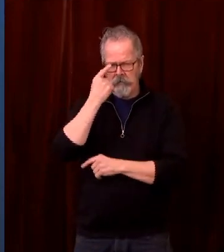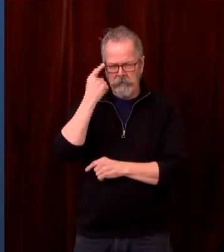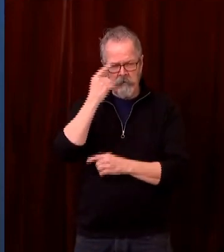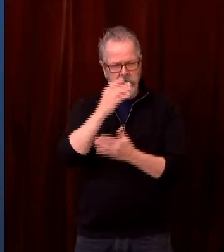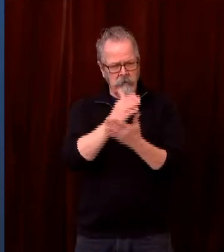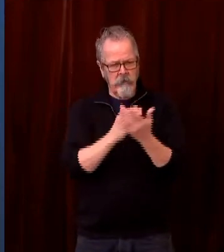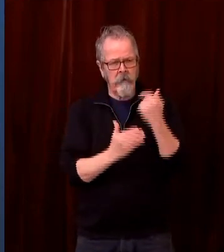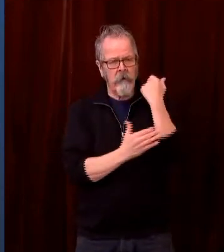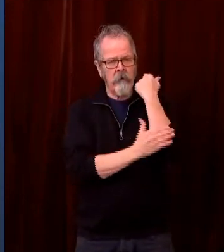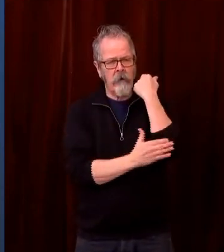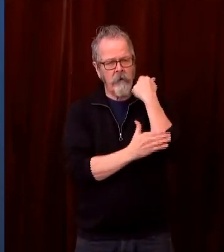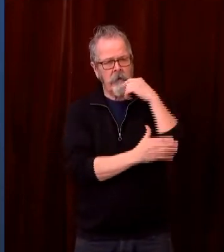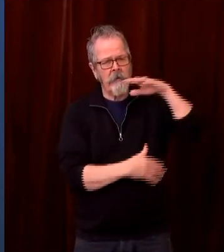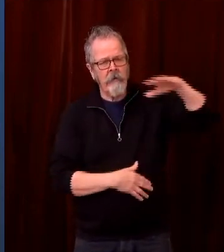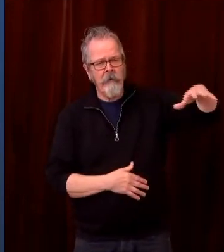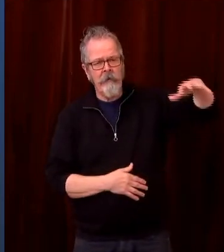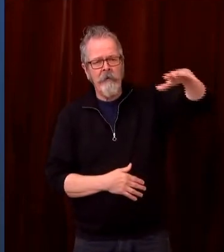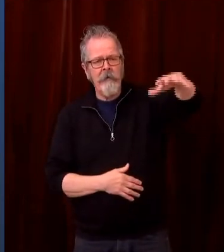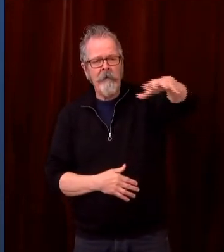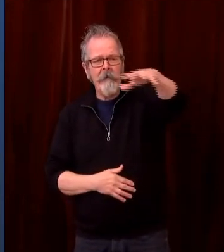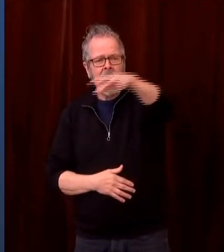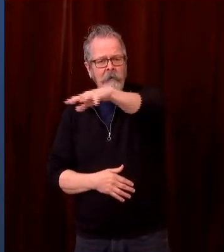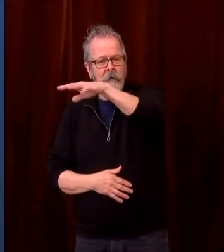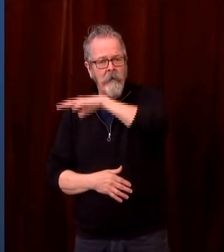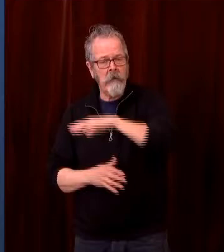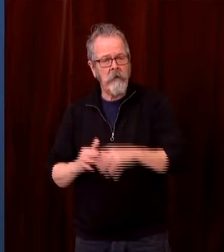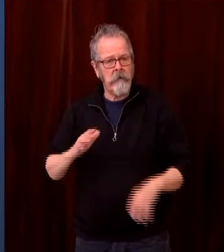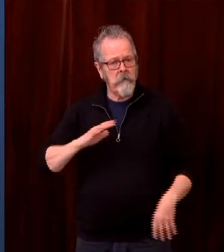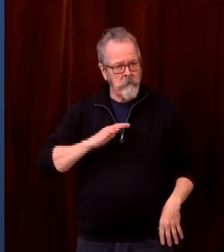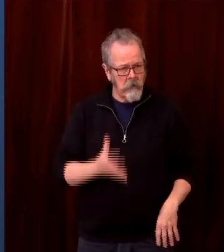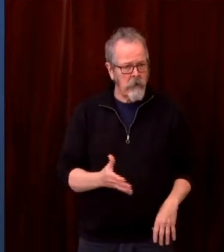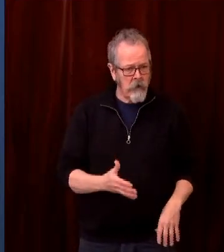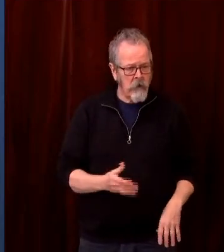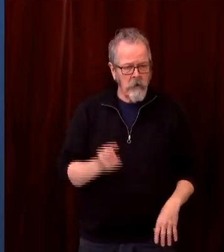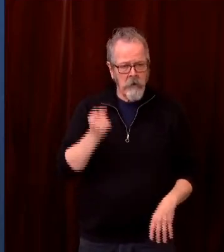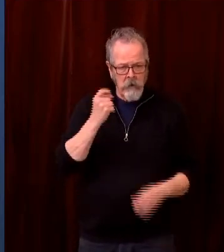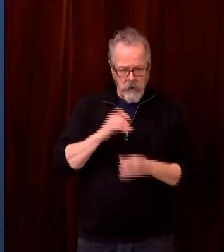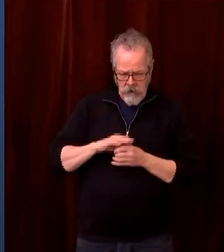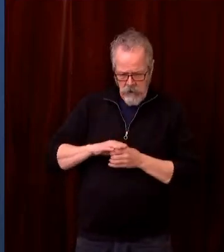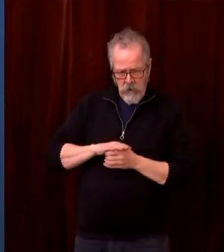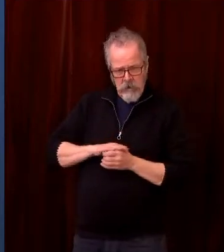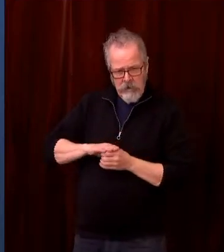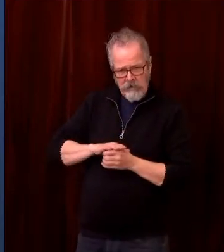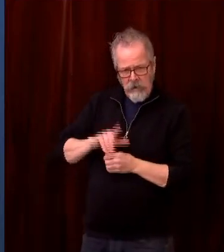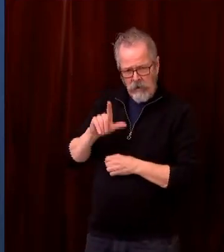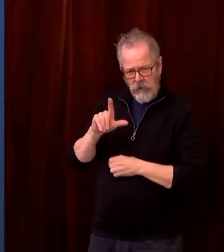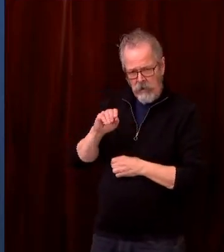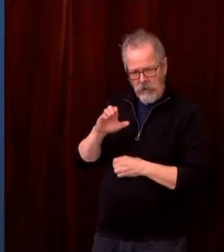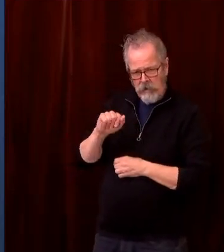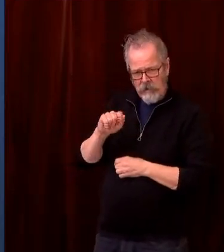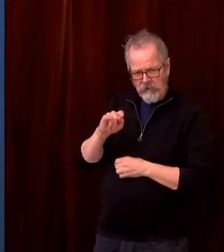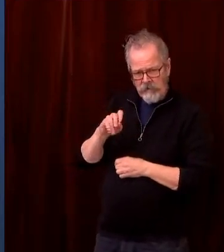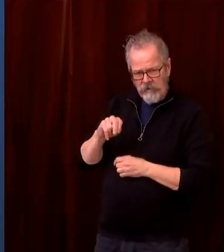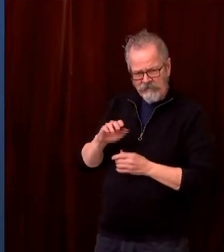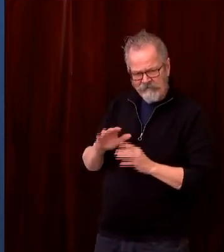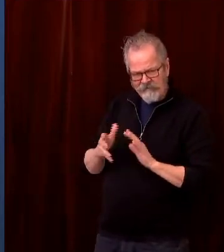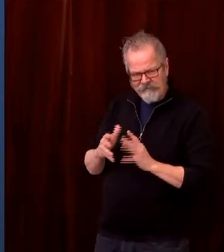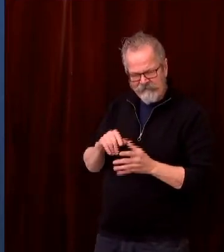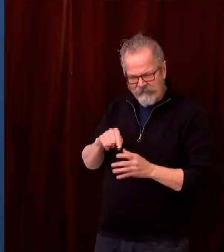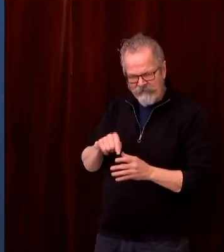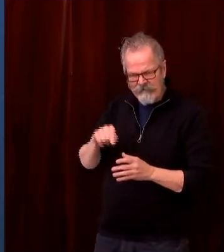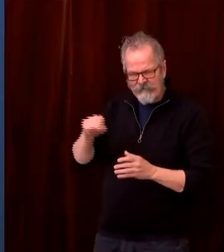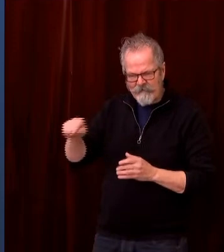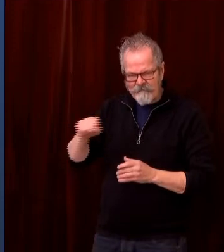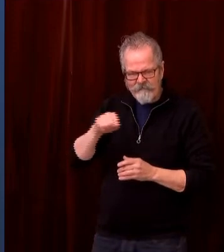I can tell you we have not thought about changing the regional. There was a reason we went to regions. I've articulated those, that we wanted to be consistent